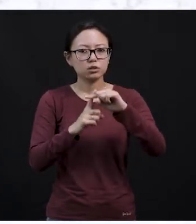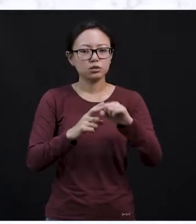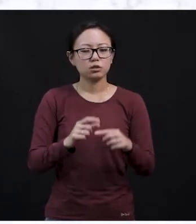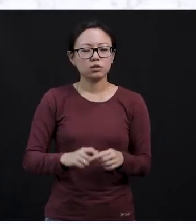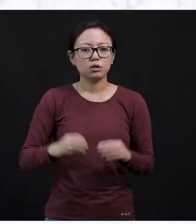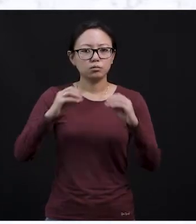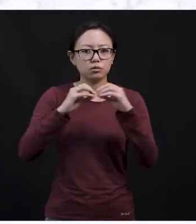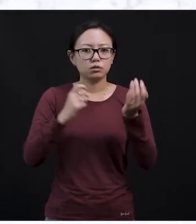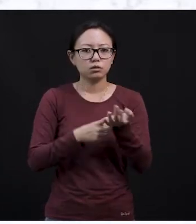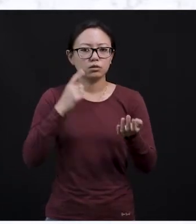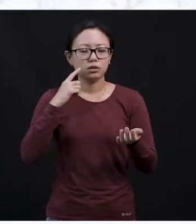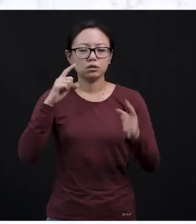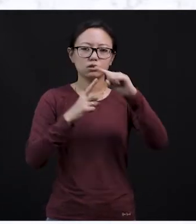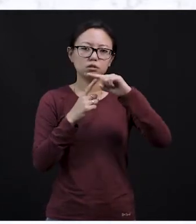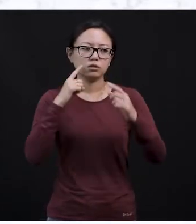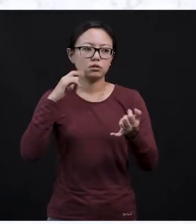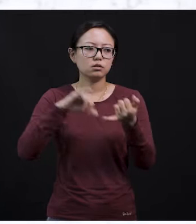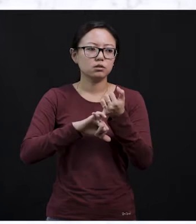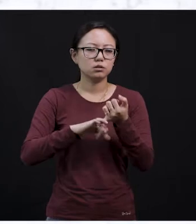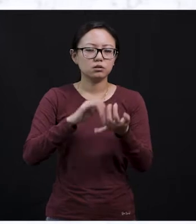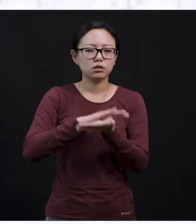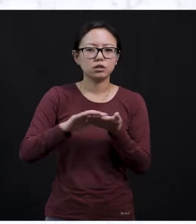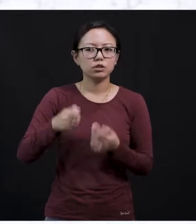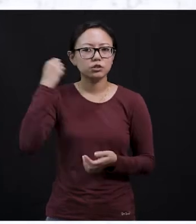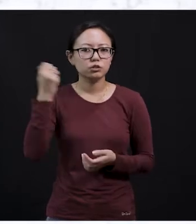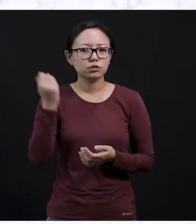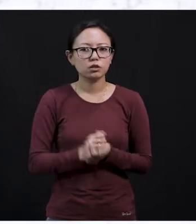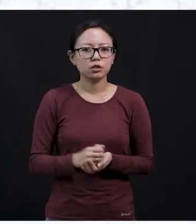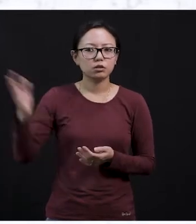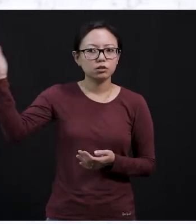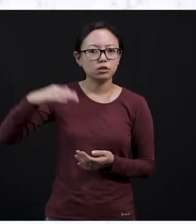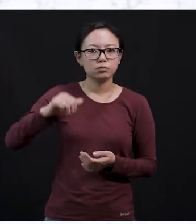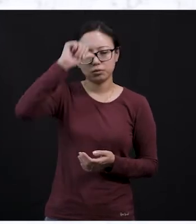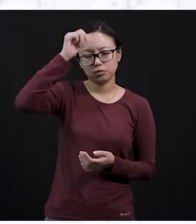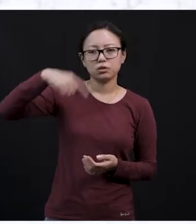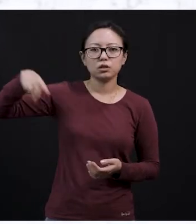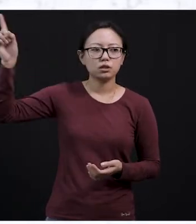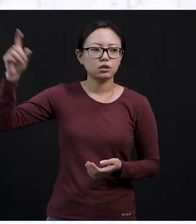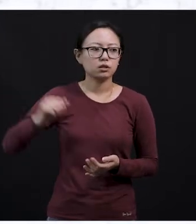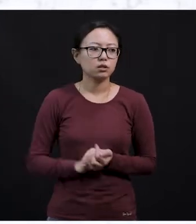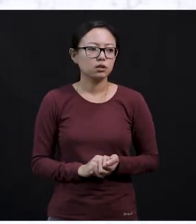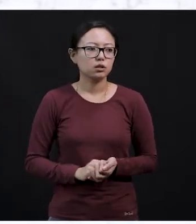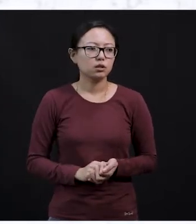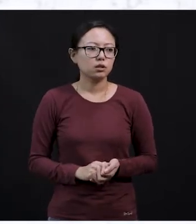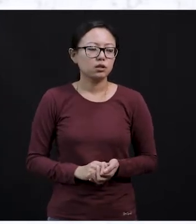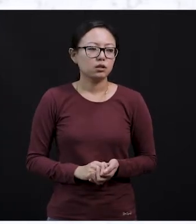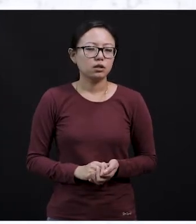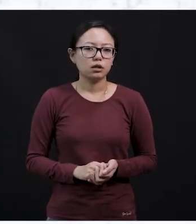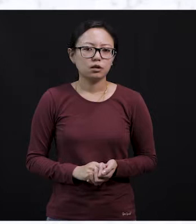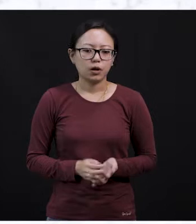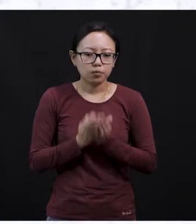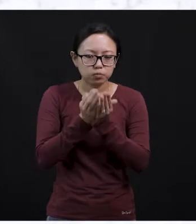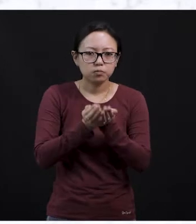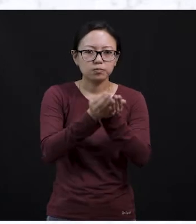it was in 1667 that Catherine of Braganza brought these islands